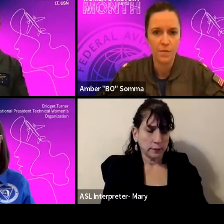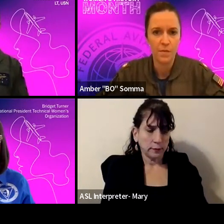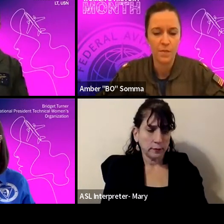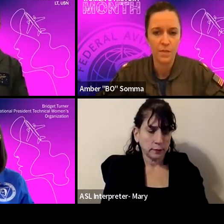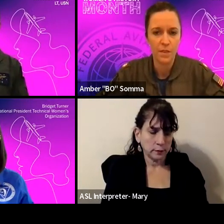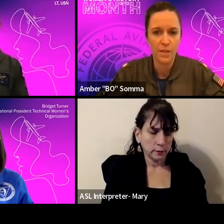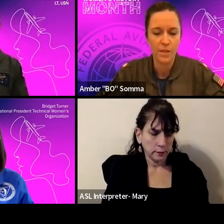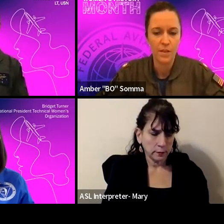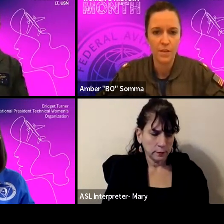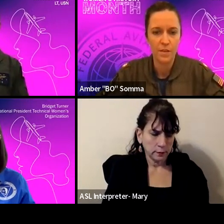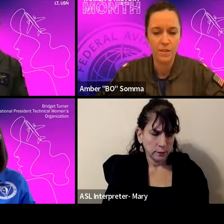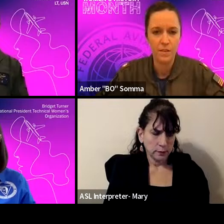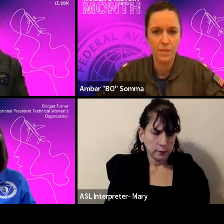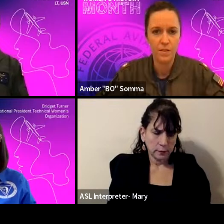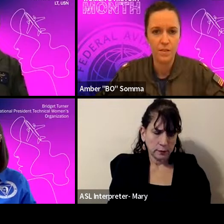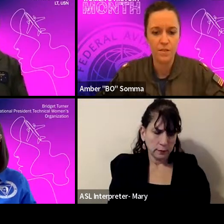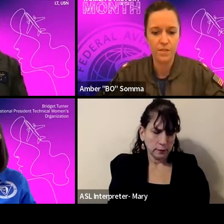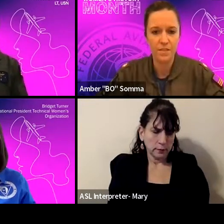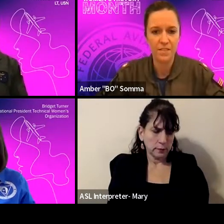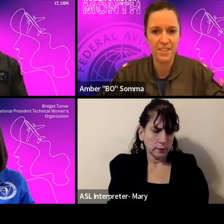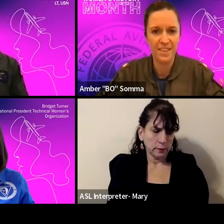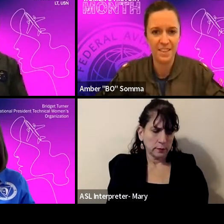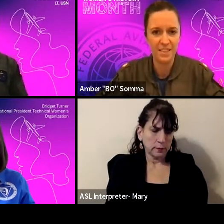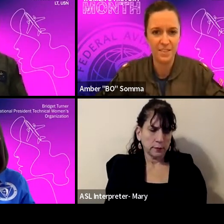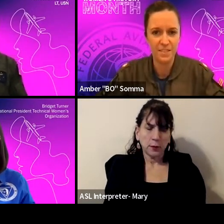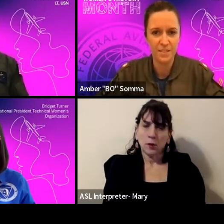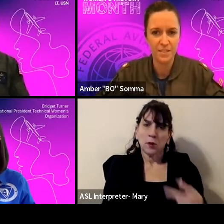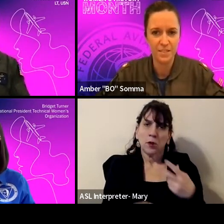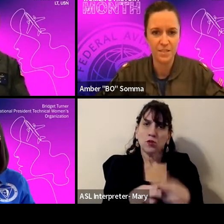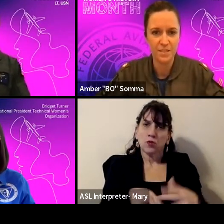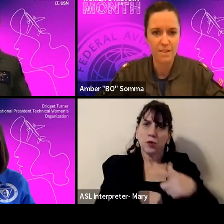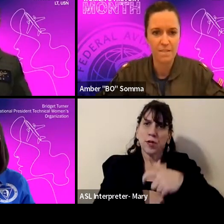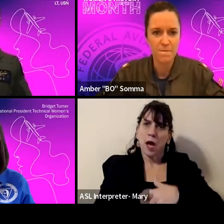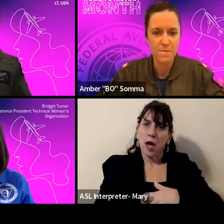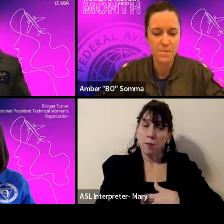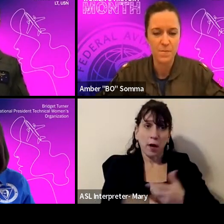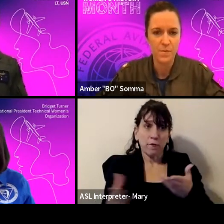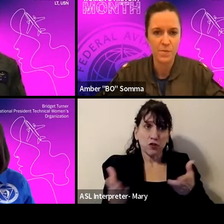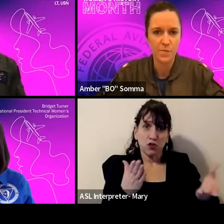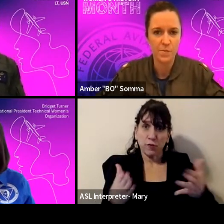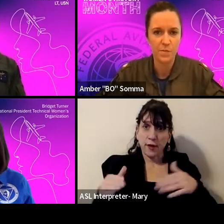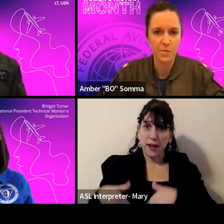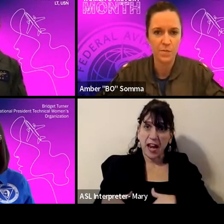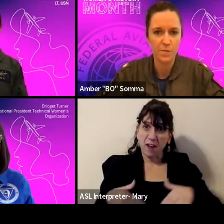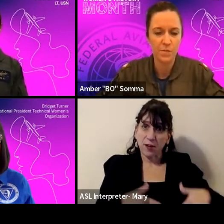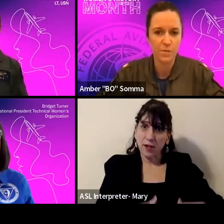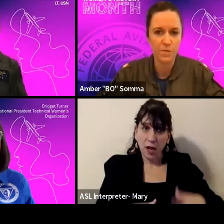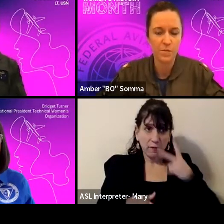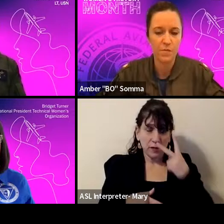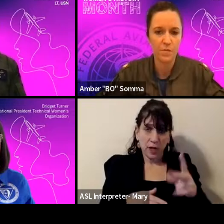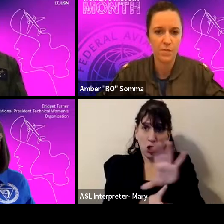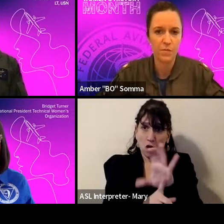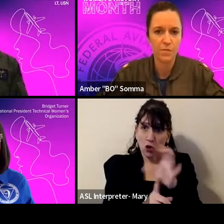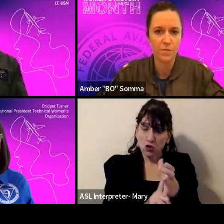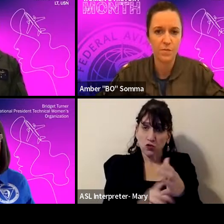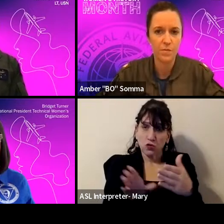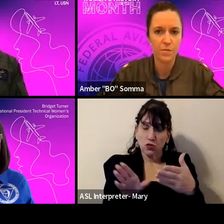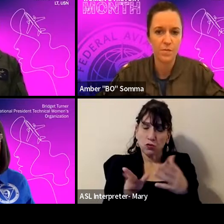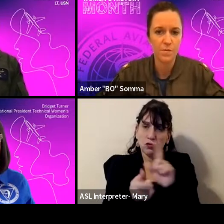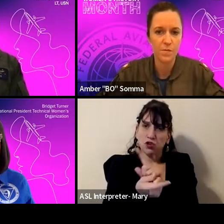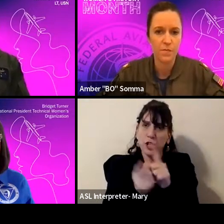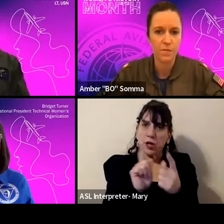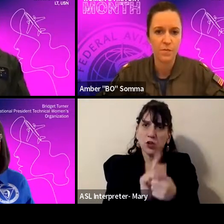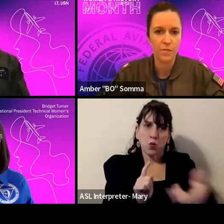Yes. So in the short time that I've been serving in the Navy, I've already seen a cultural shift in welcoming women into the